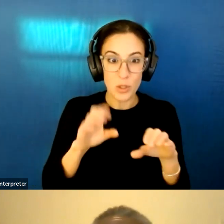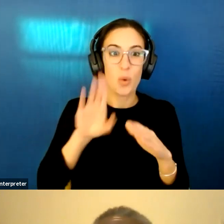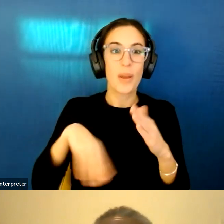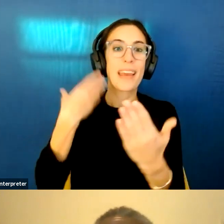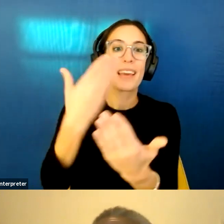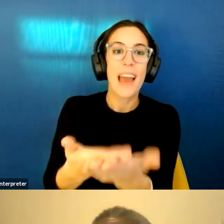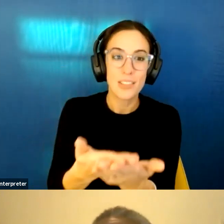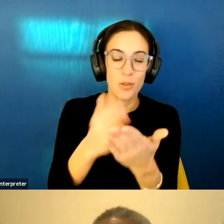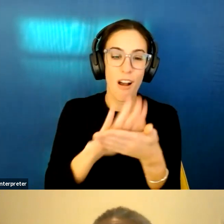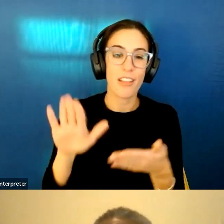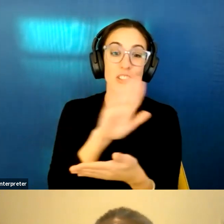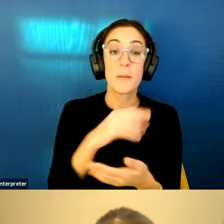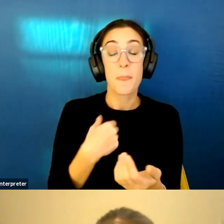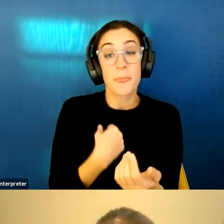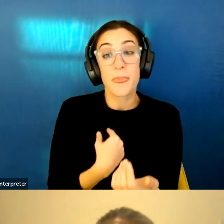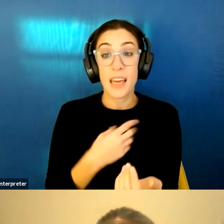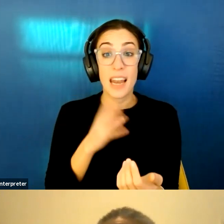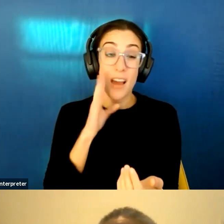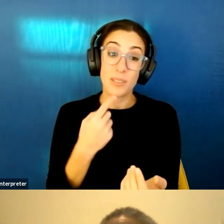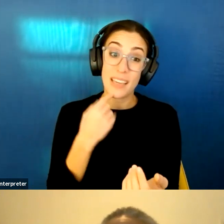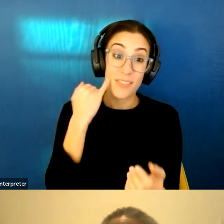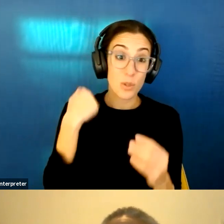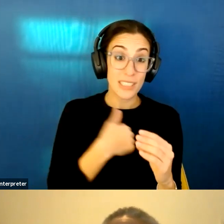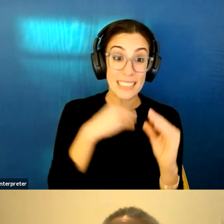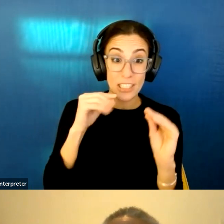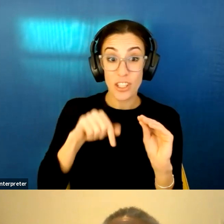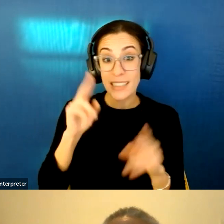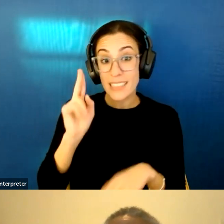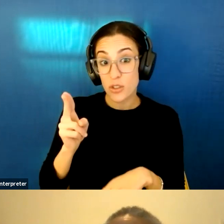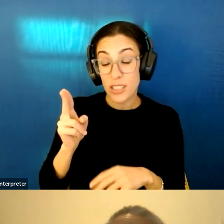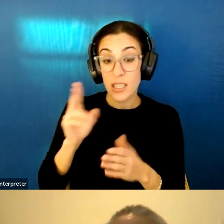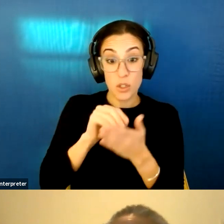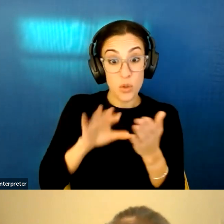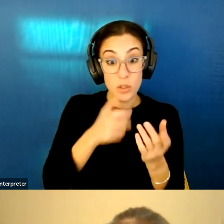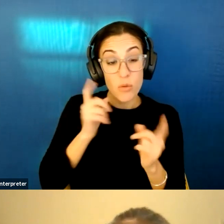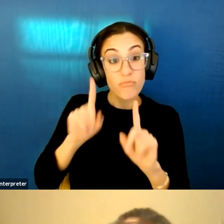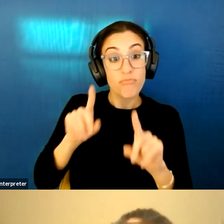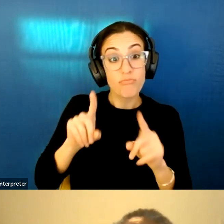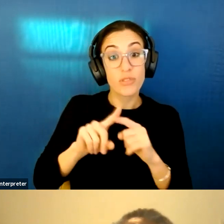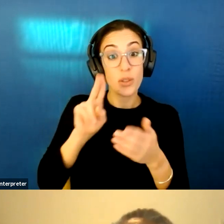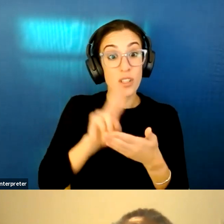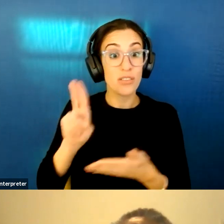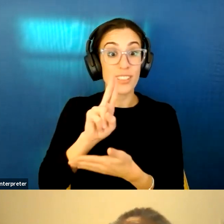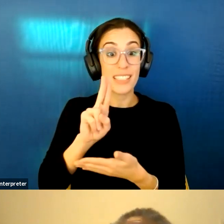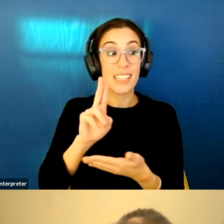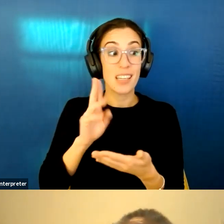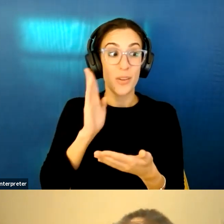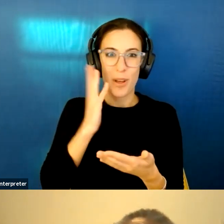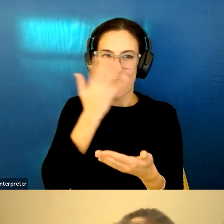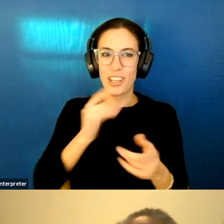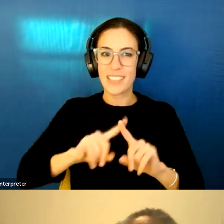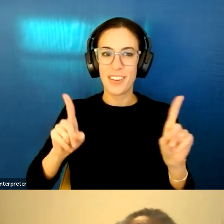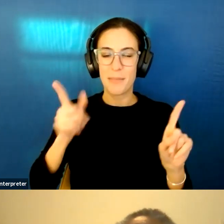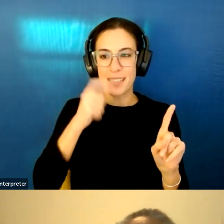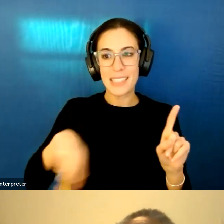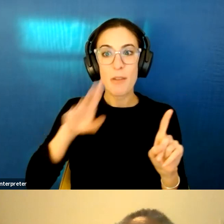argue that if we actually were teaching this history, that students that are attending universities would look much different, because it would invite them into a conversation that I